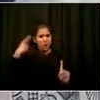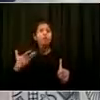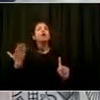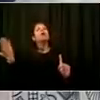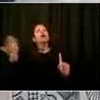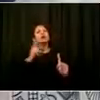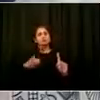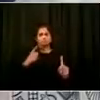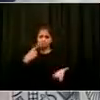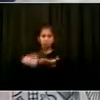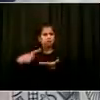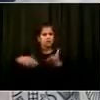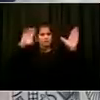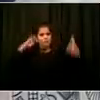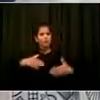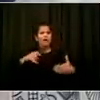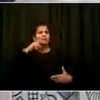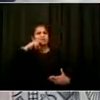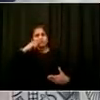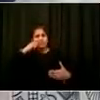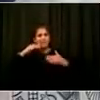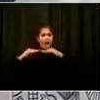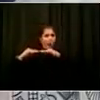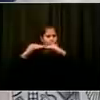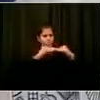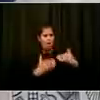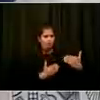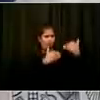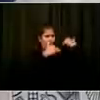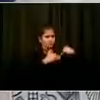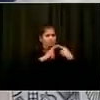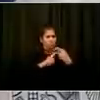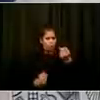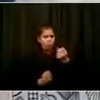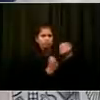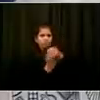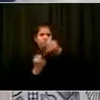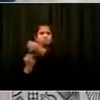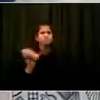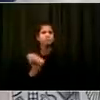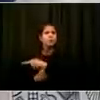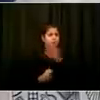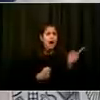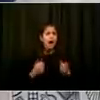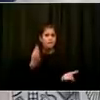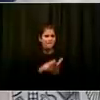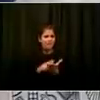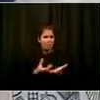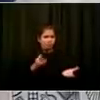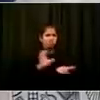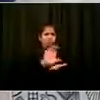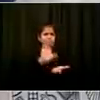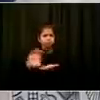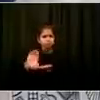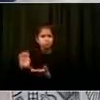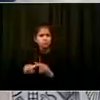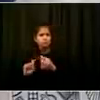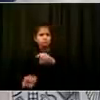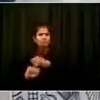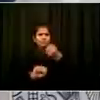the kind of redistribution of wealth that will change people's lives more profoundly. And that means that people of color get